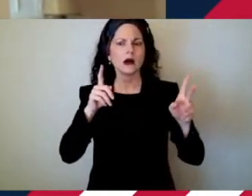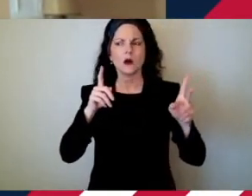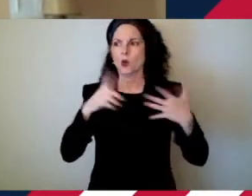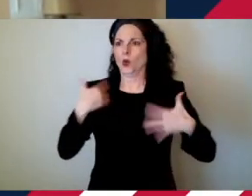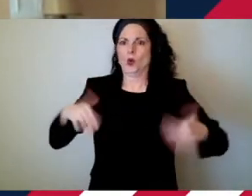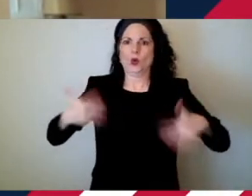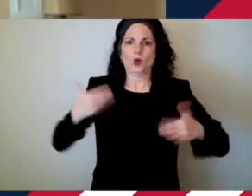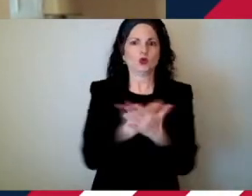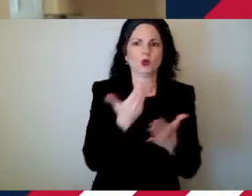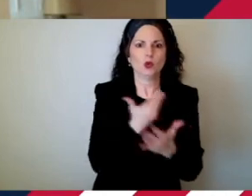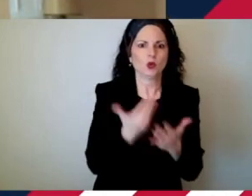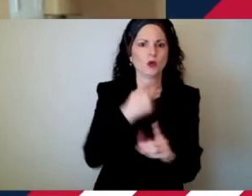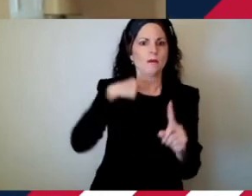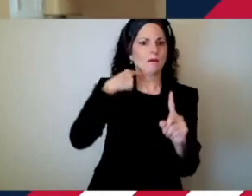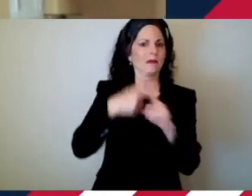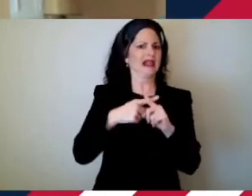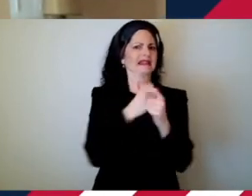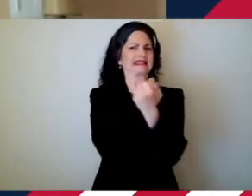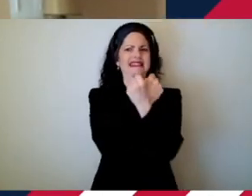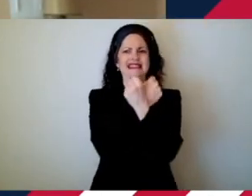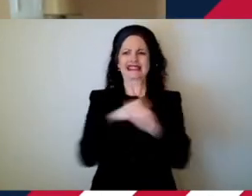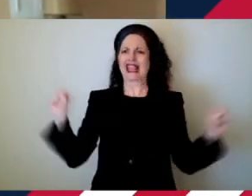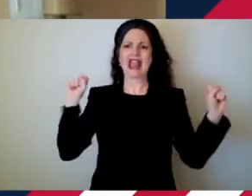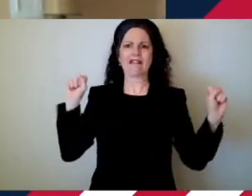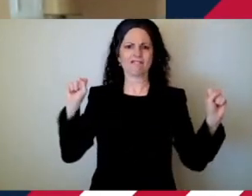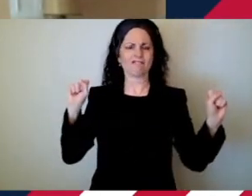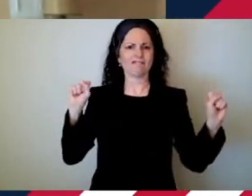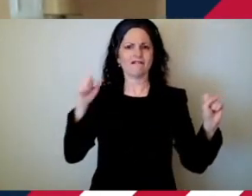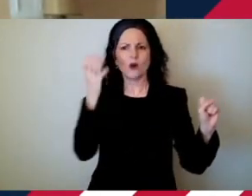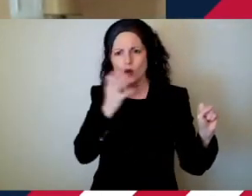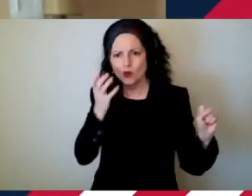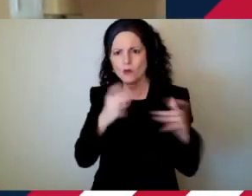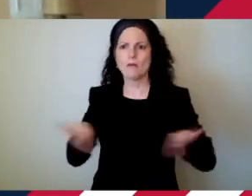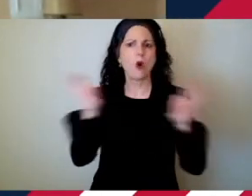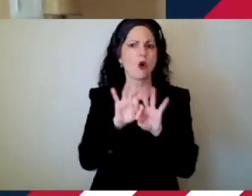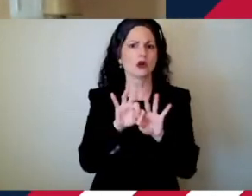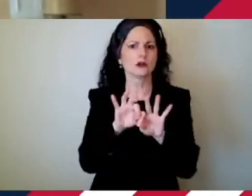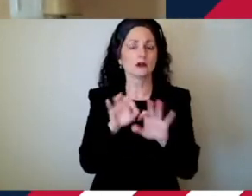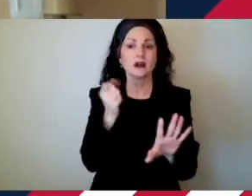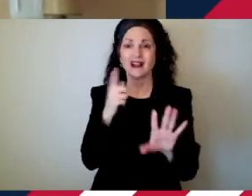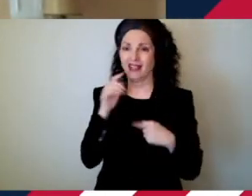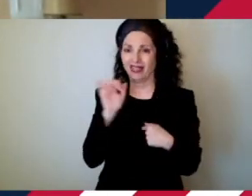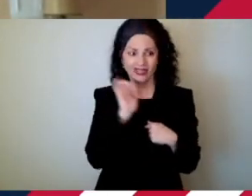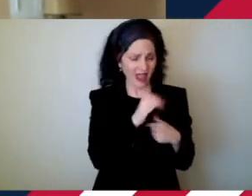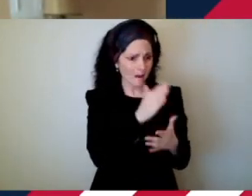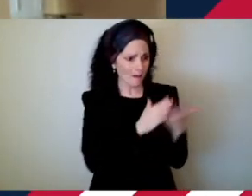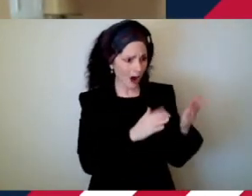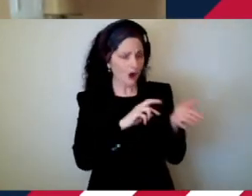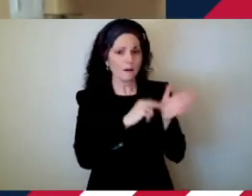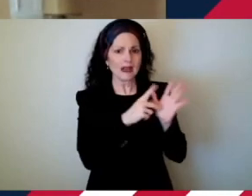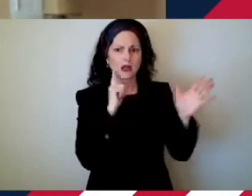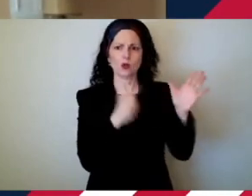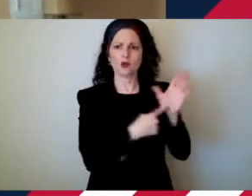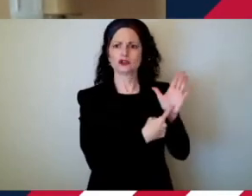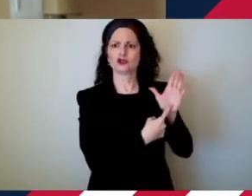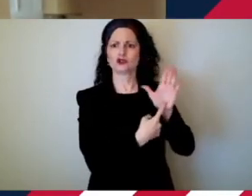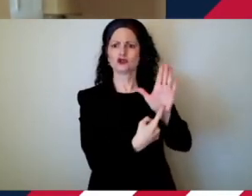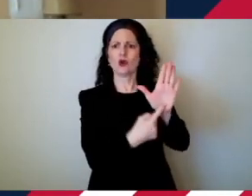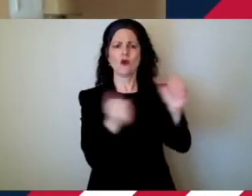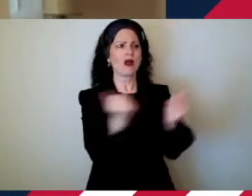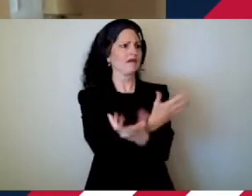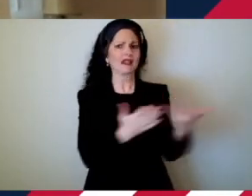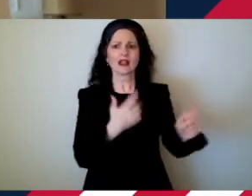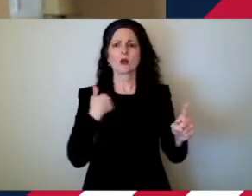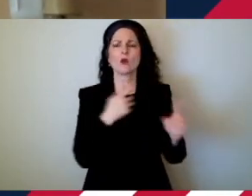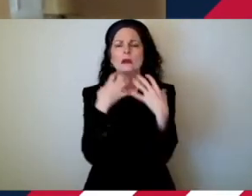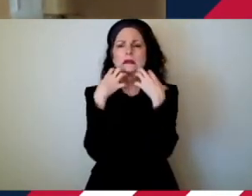chaos. This contrast about this small issue of the convention says all you need to know about the difference